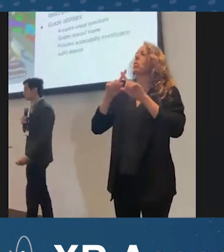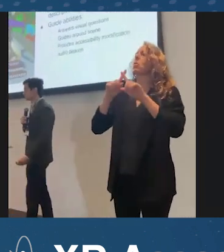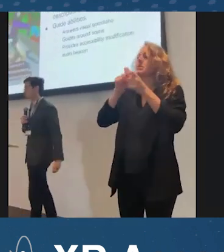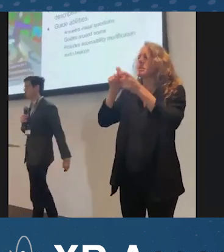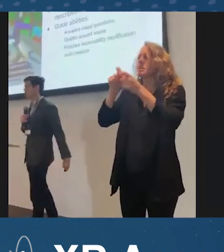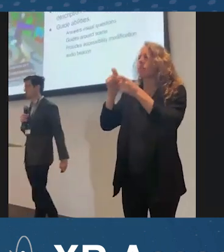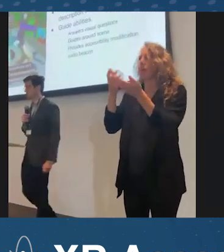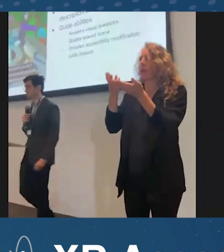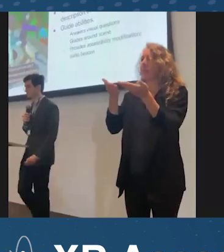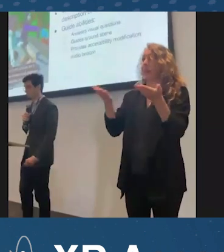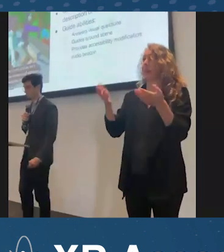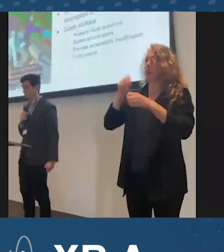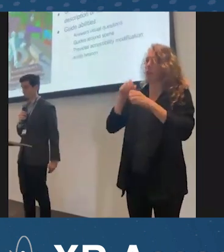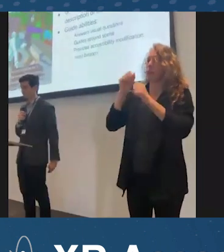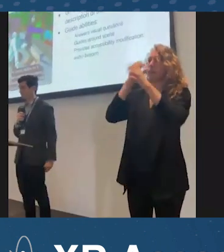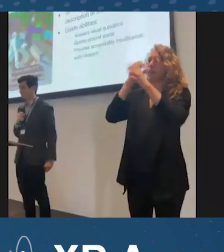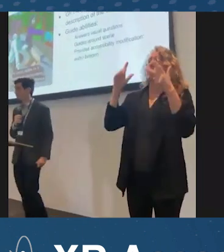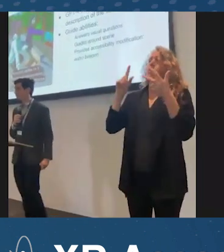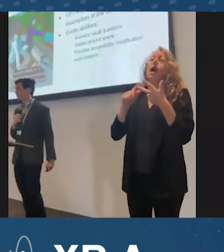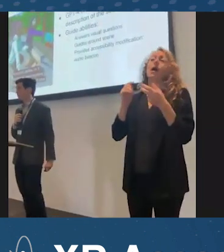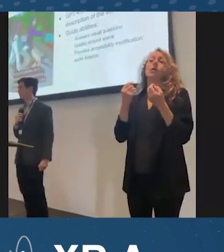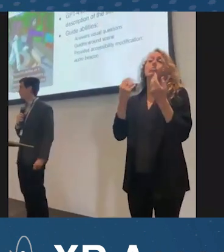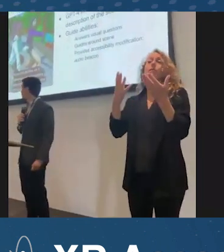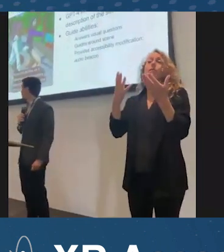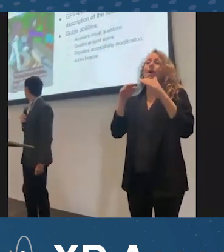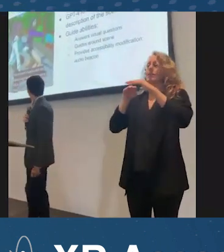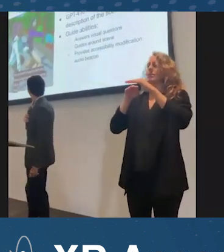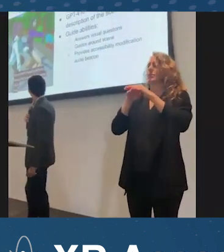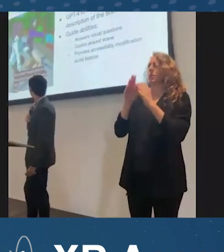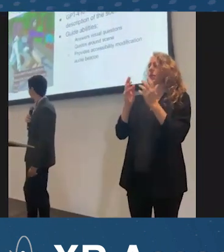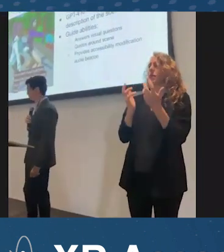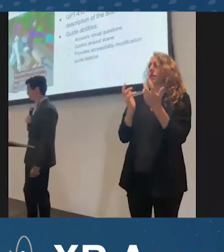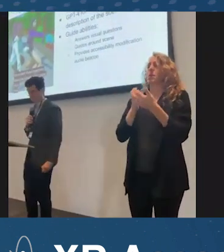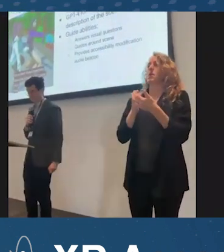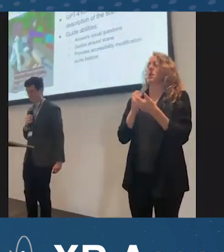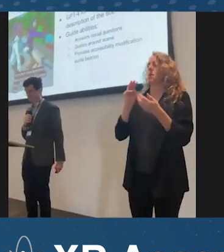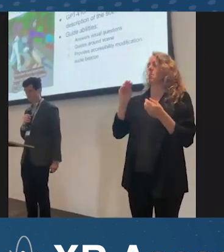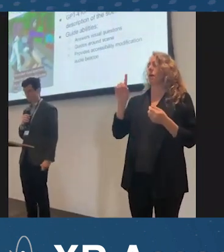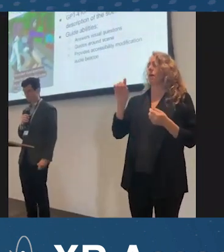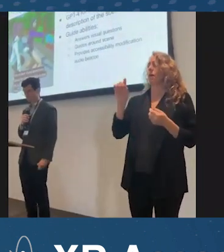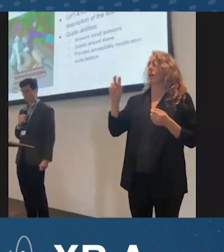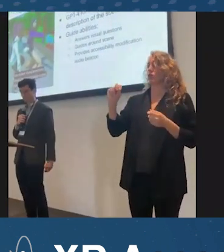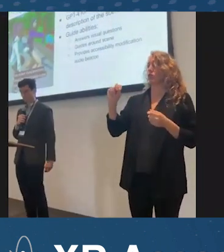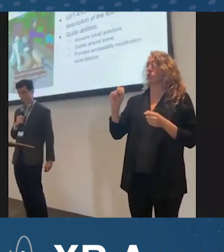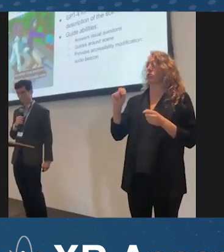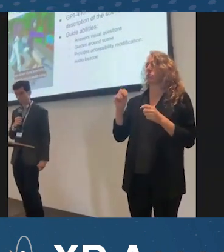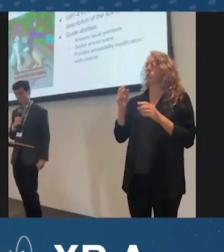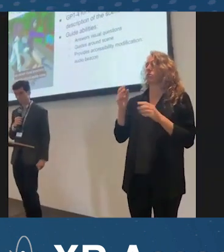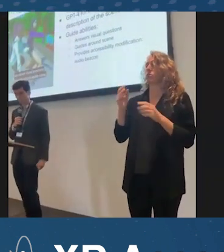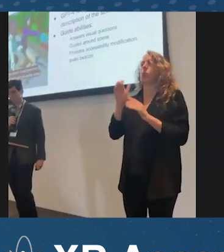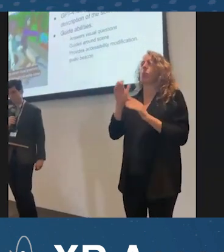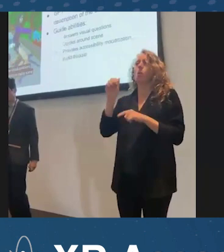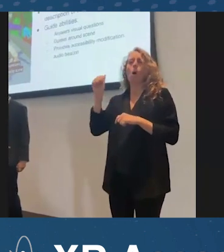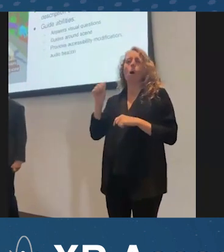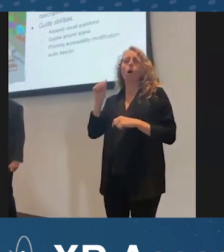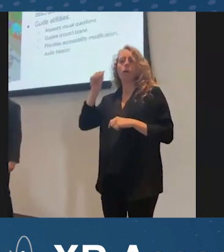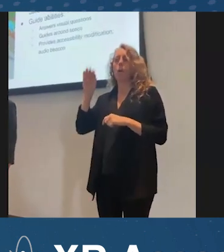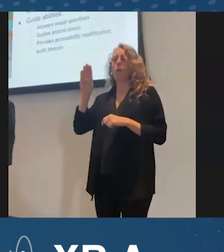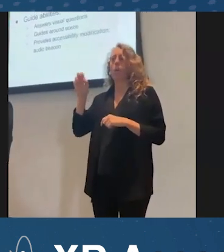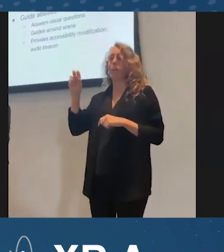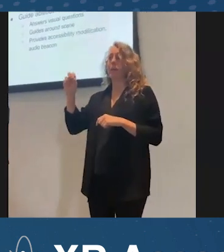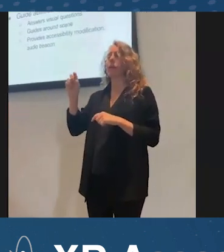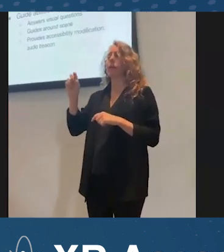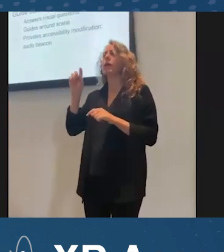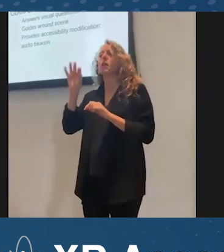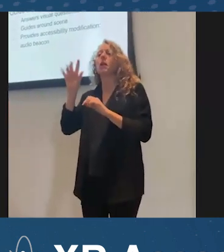can provide accessibility modifications to that scene in the form of an audio beacon. So this is essentially a little sound effect that the